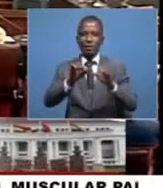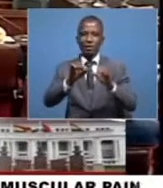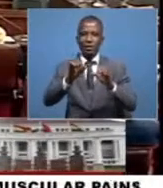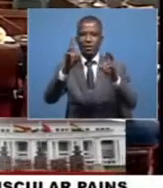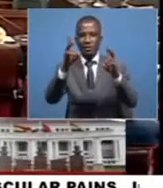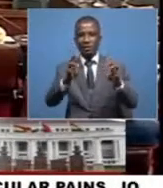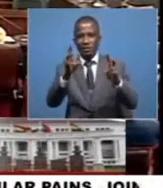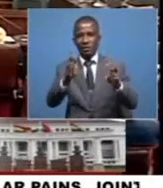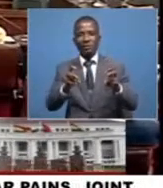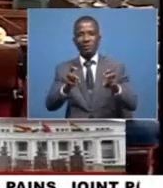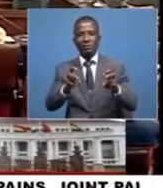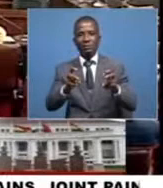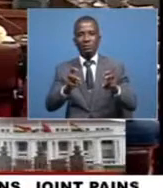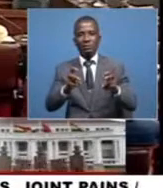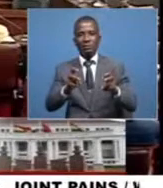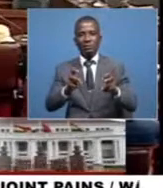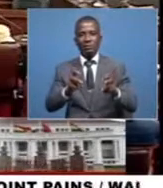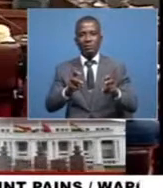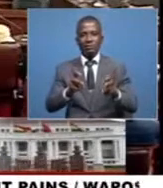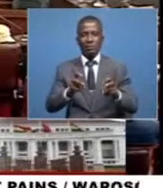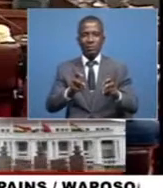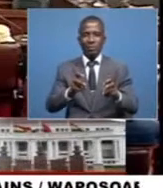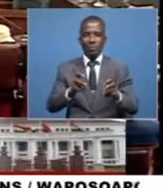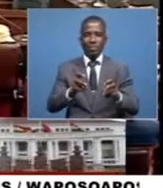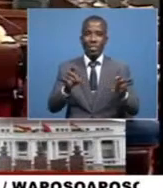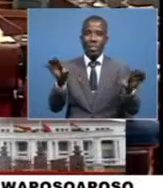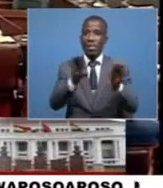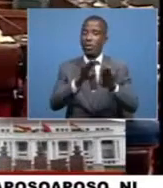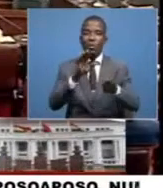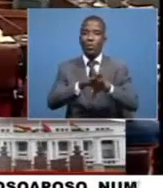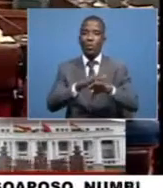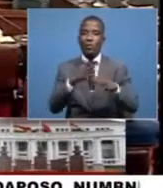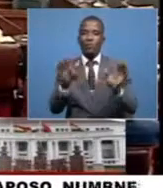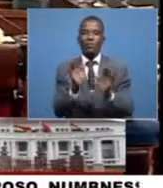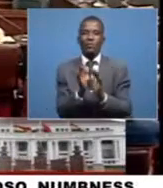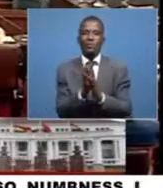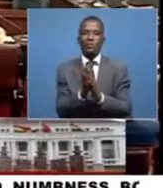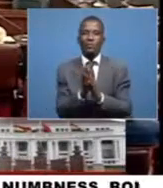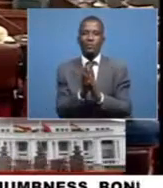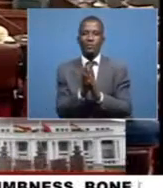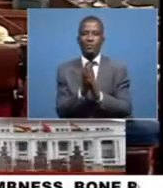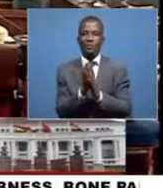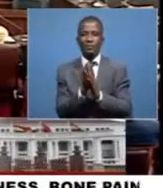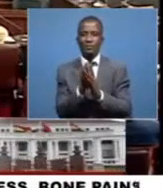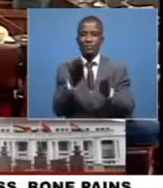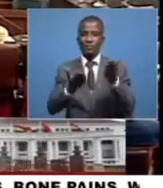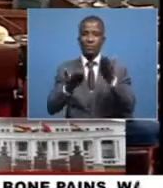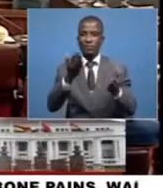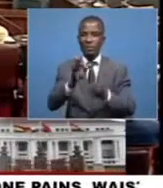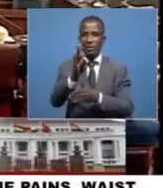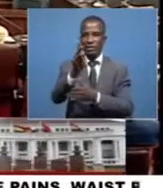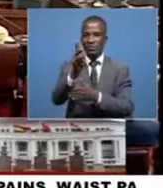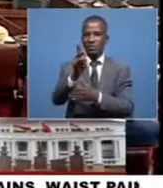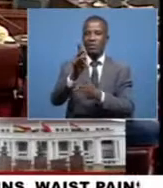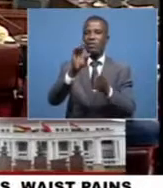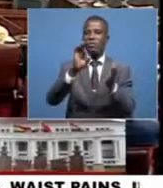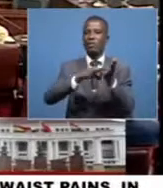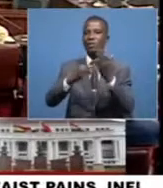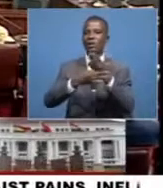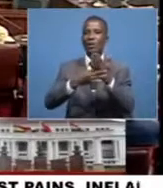should simultaneously file their respective closing addresses or submissions on or before Wednesday, the 17th of February